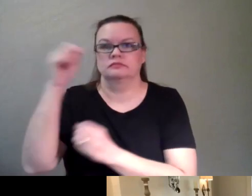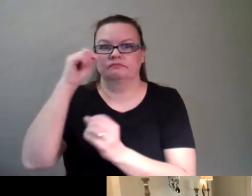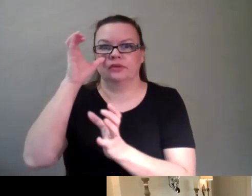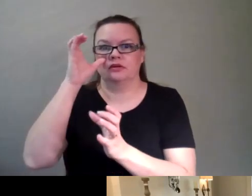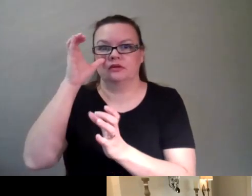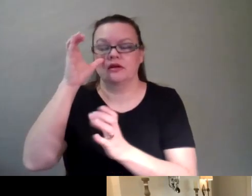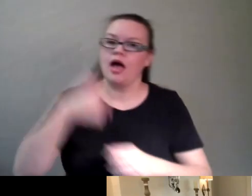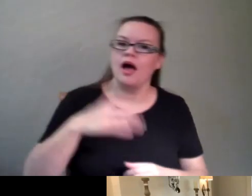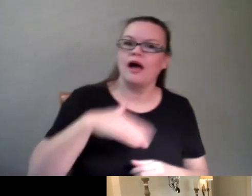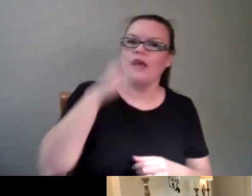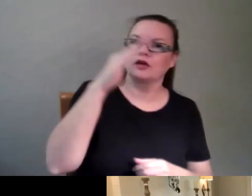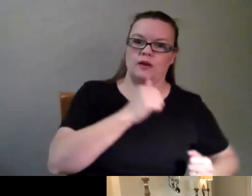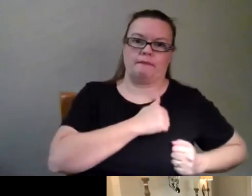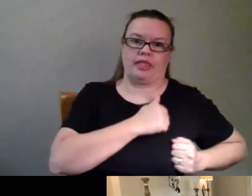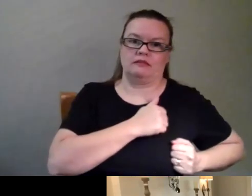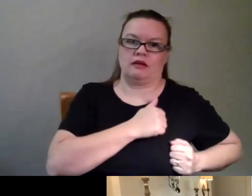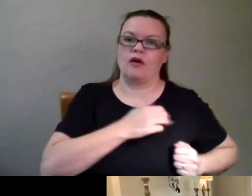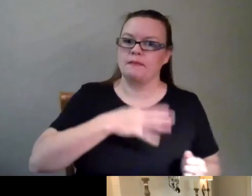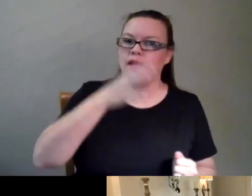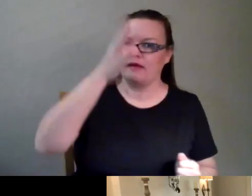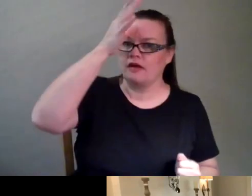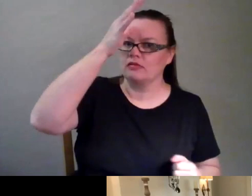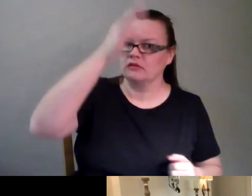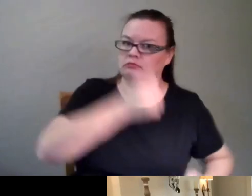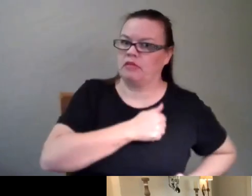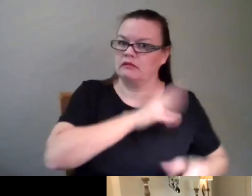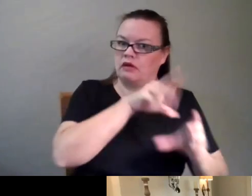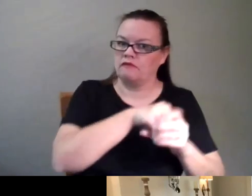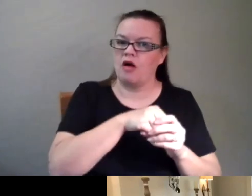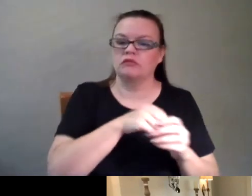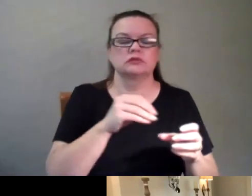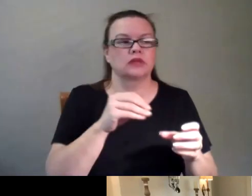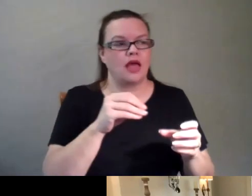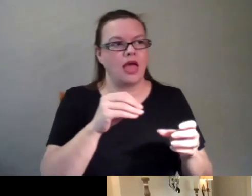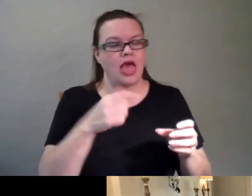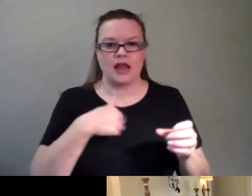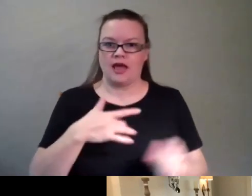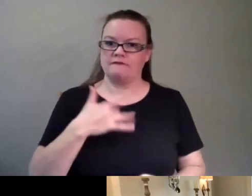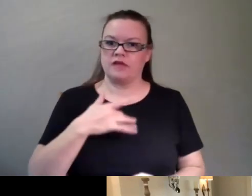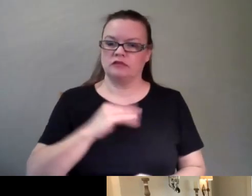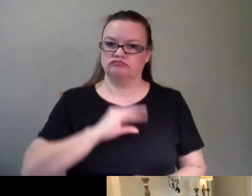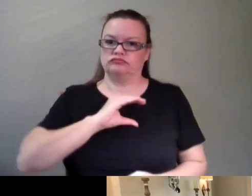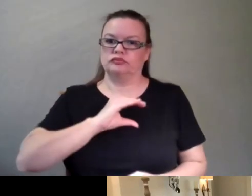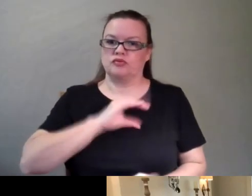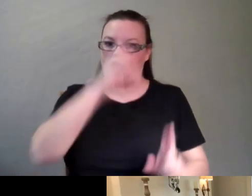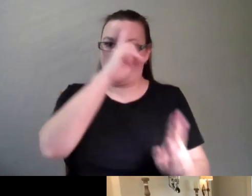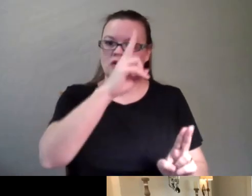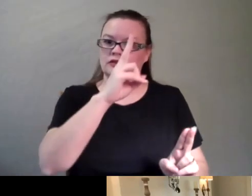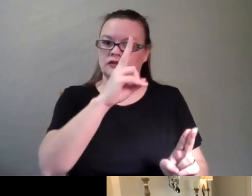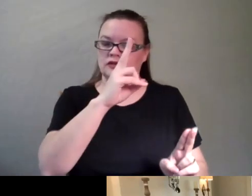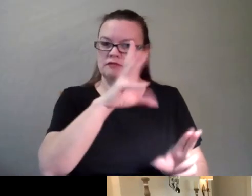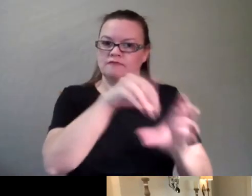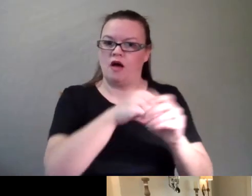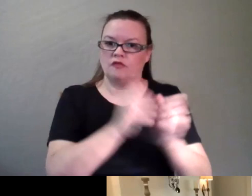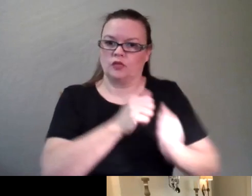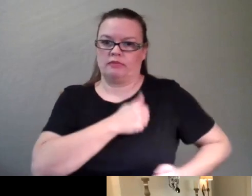which we always use as a symbol of honor. And my father spent his last 5 years